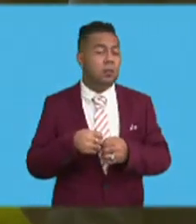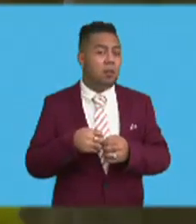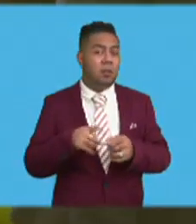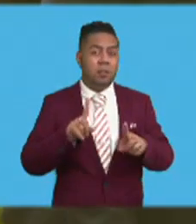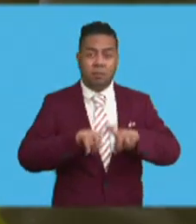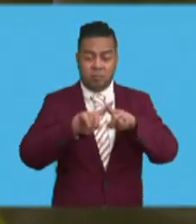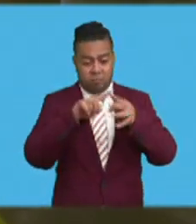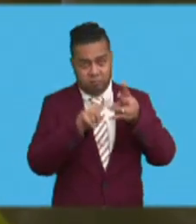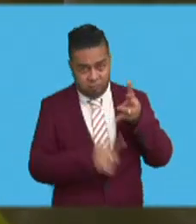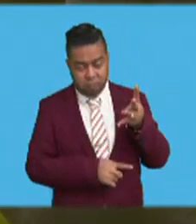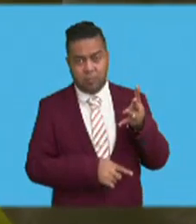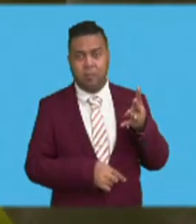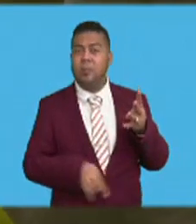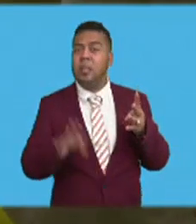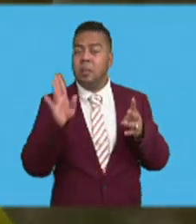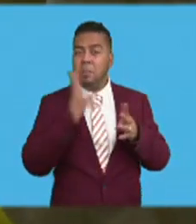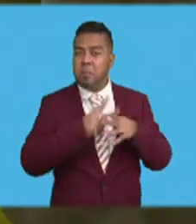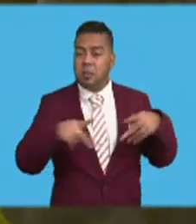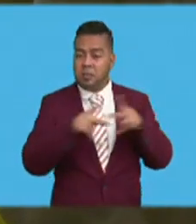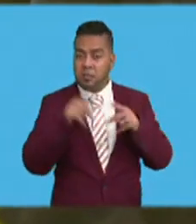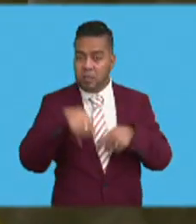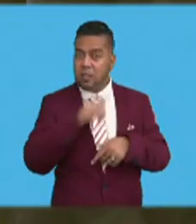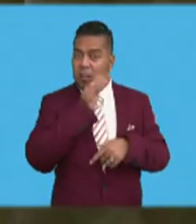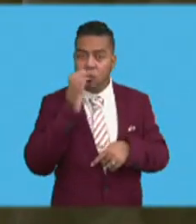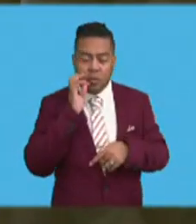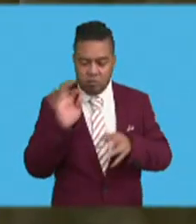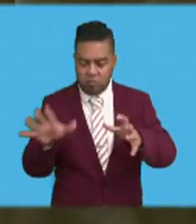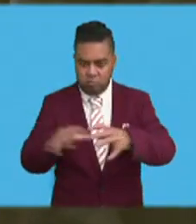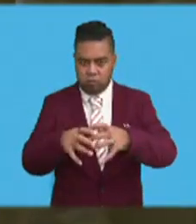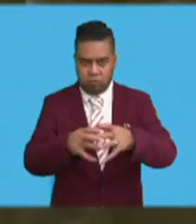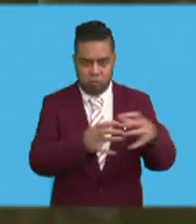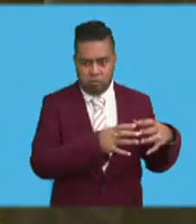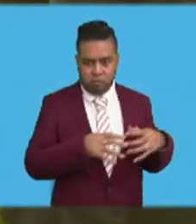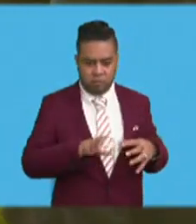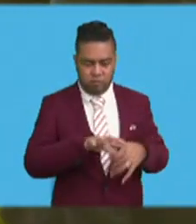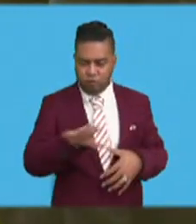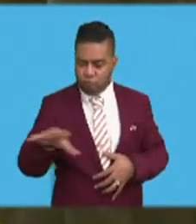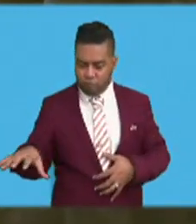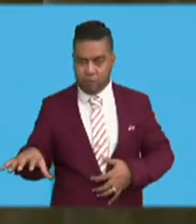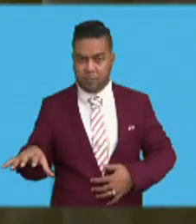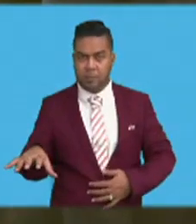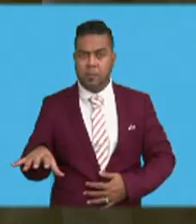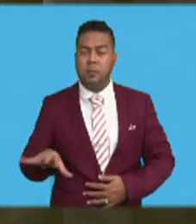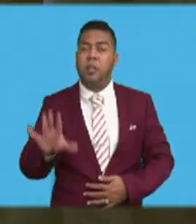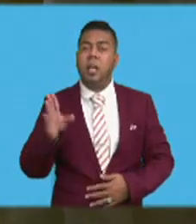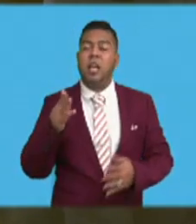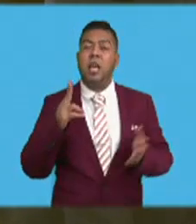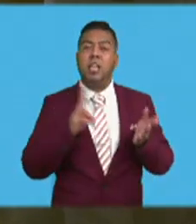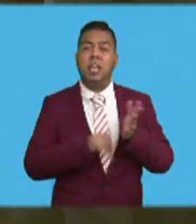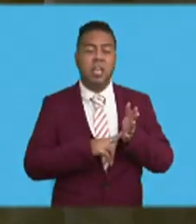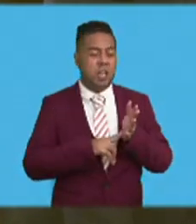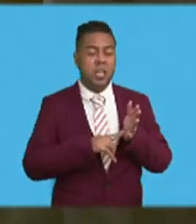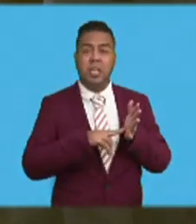Gilia, Vunindawa, Nambuloni settlements, Vuniwai, Nangara settlements, Nusawa Methodist